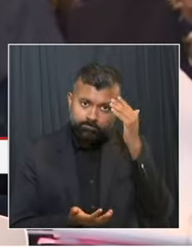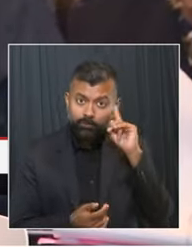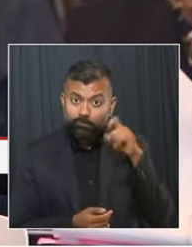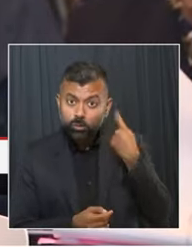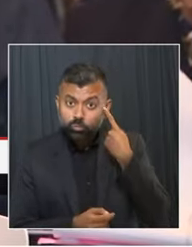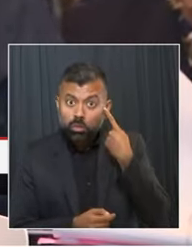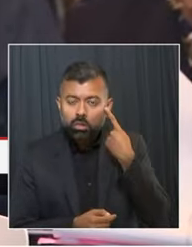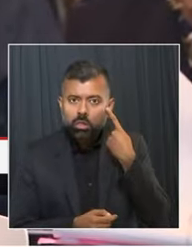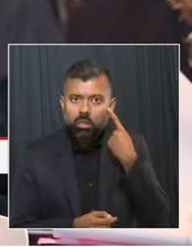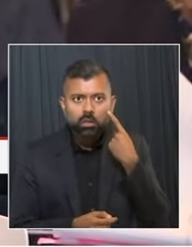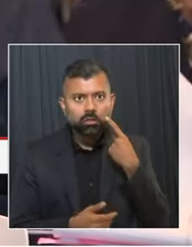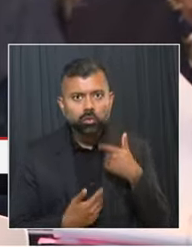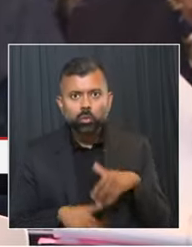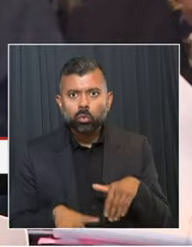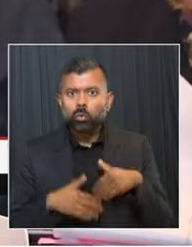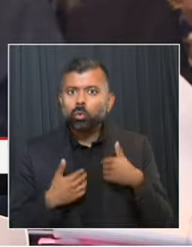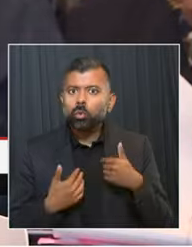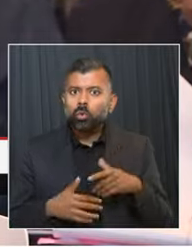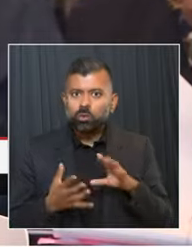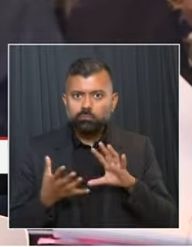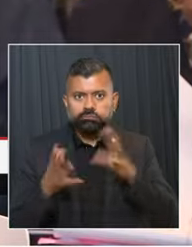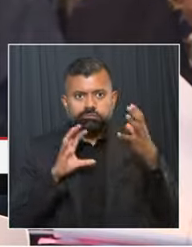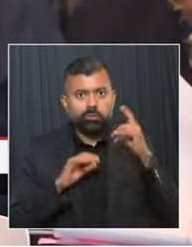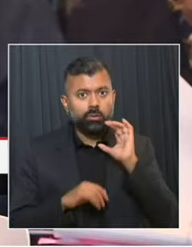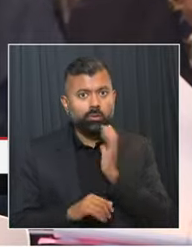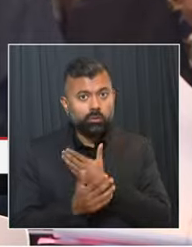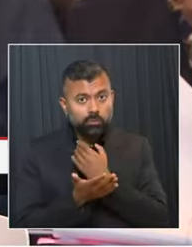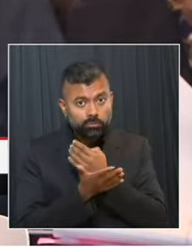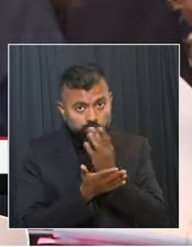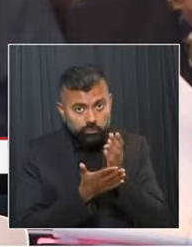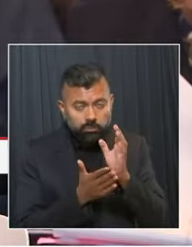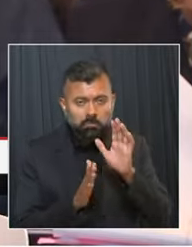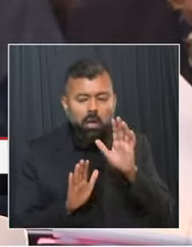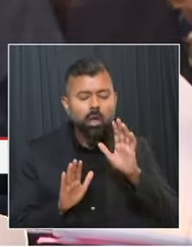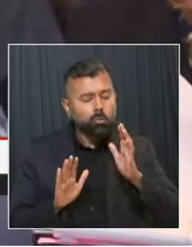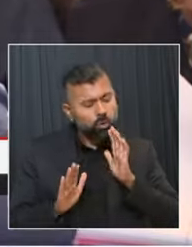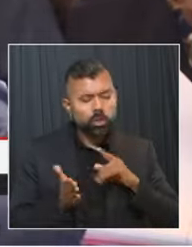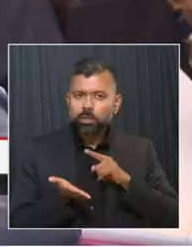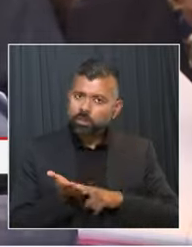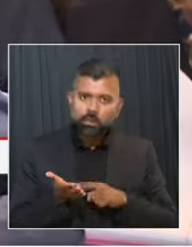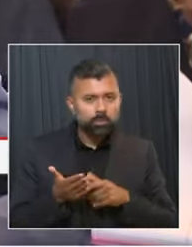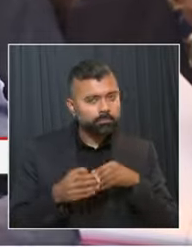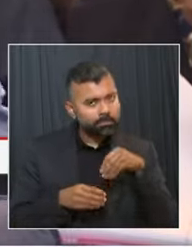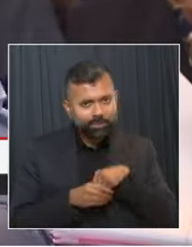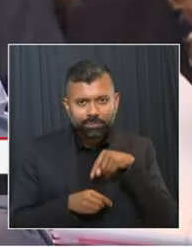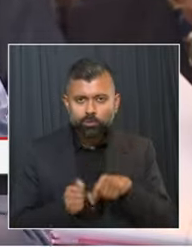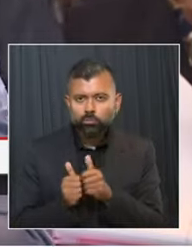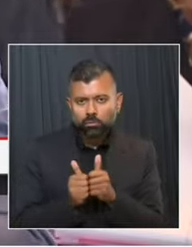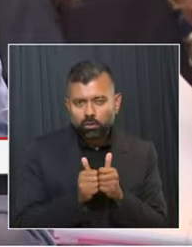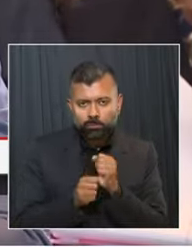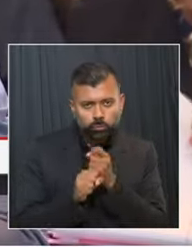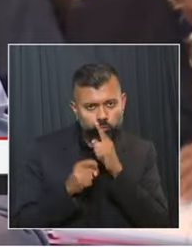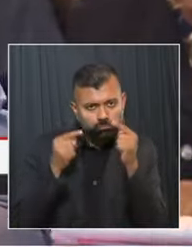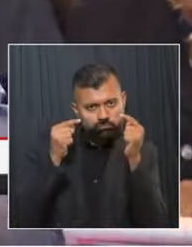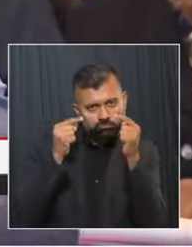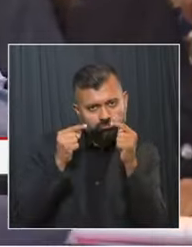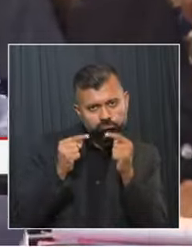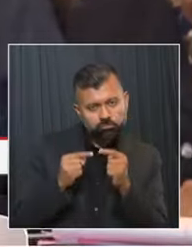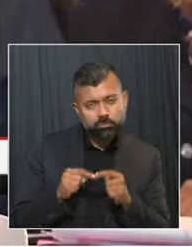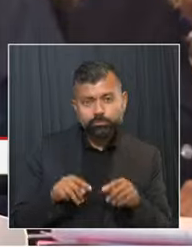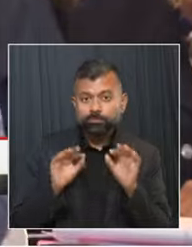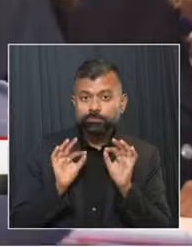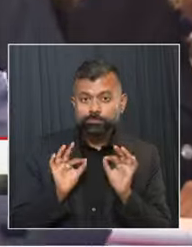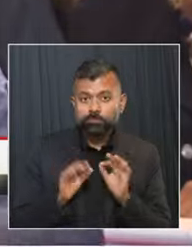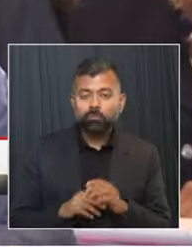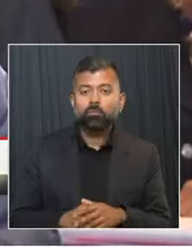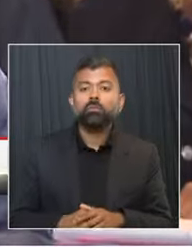turn to my colleagues now to see if there are any questions. I see Brooke Pinto's hand and Zachary Parker.